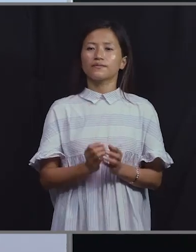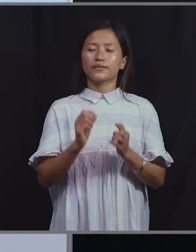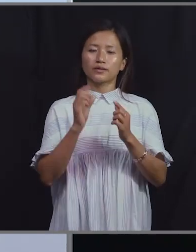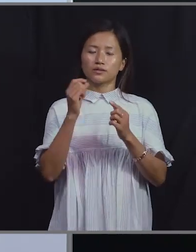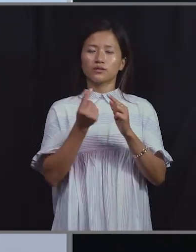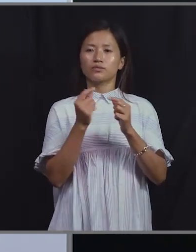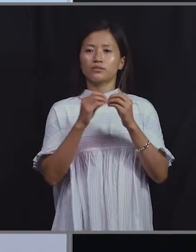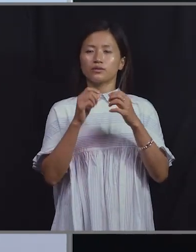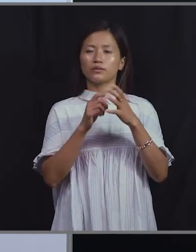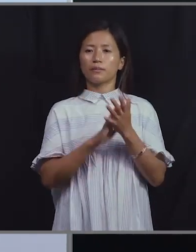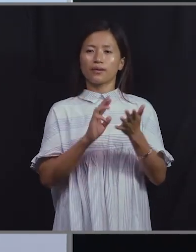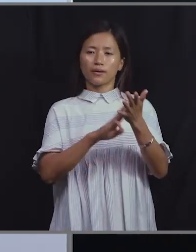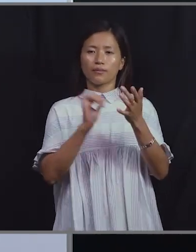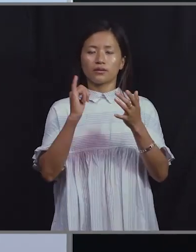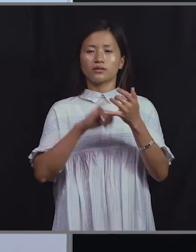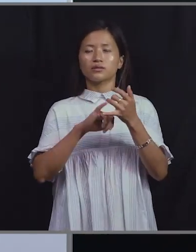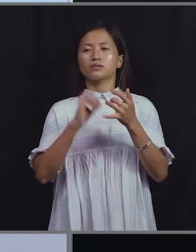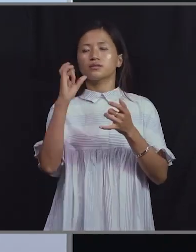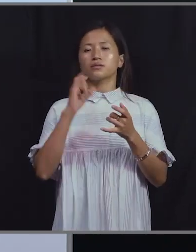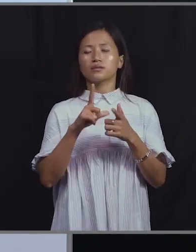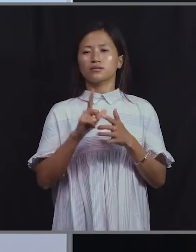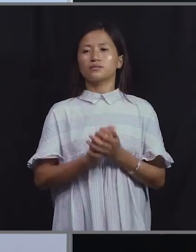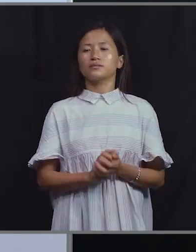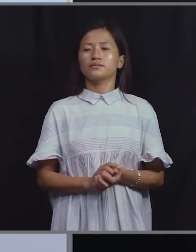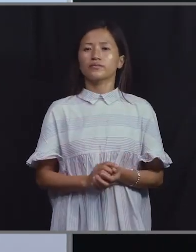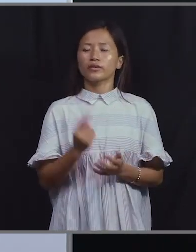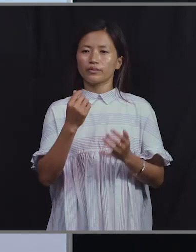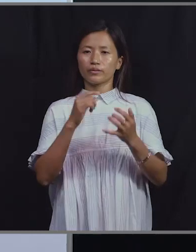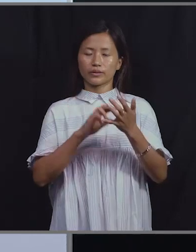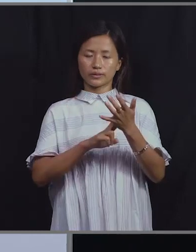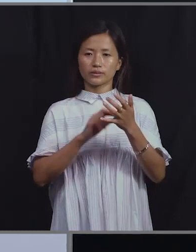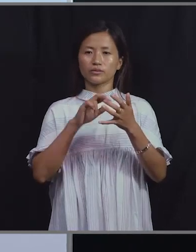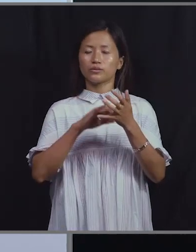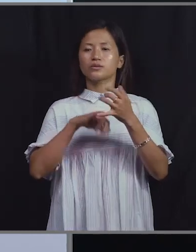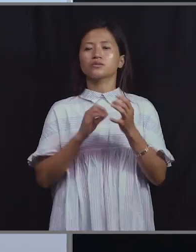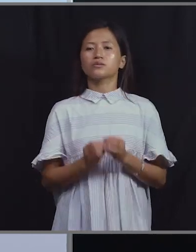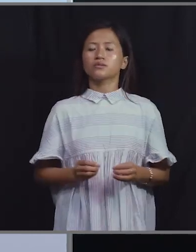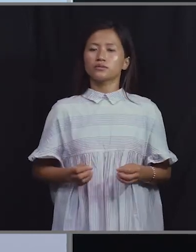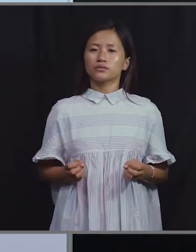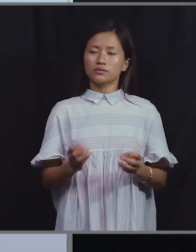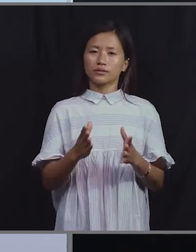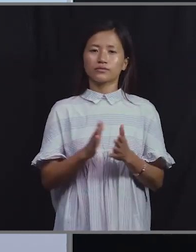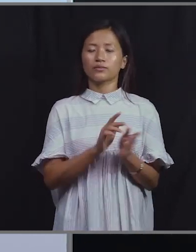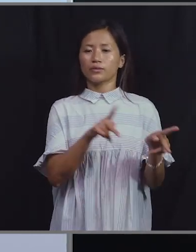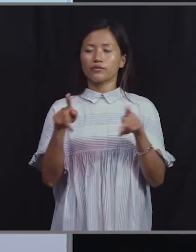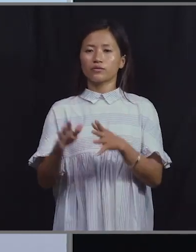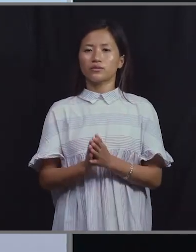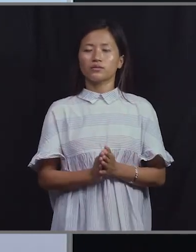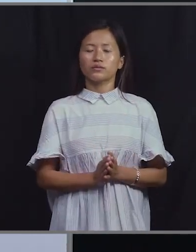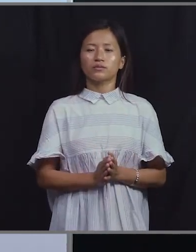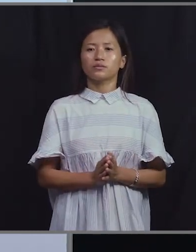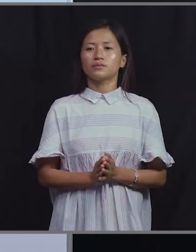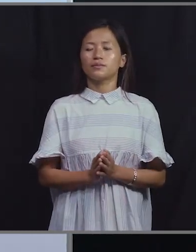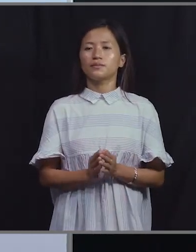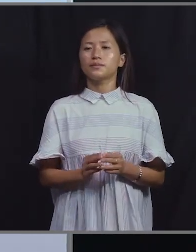Cuba with missiles. So he asked the United States to prepare for a nuclear war. Okay?